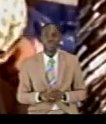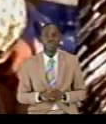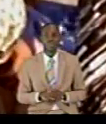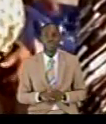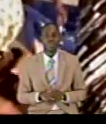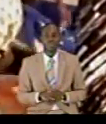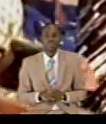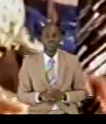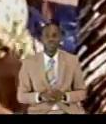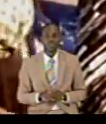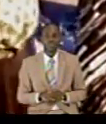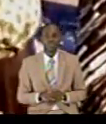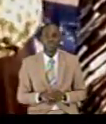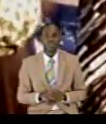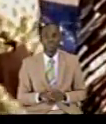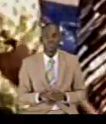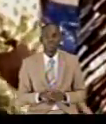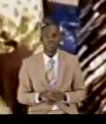beloved,